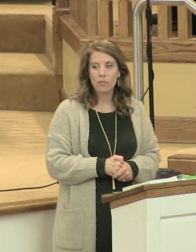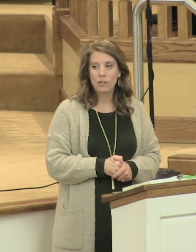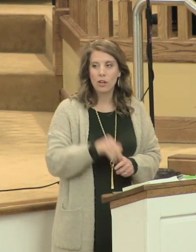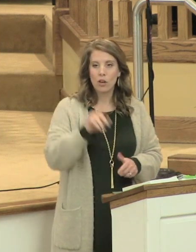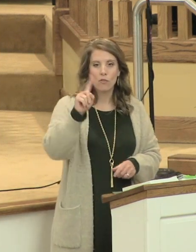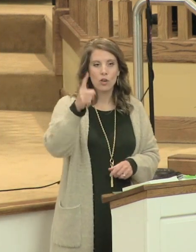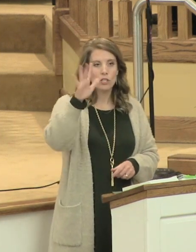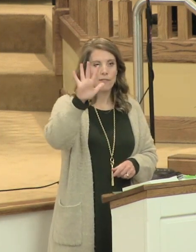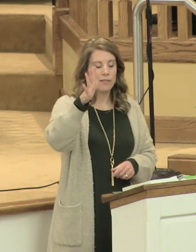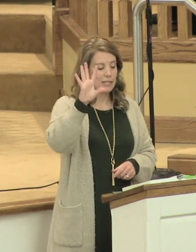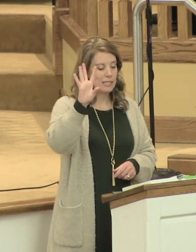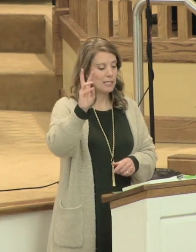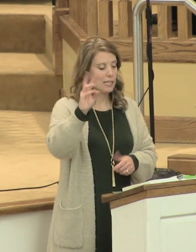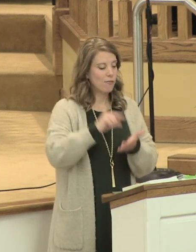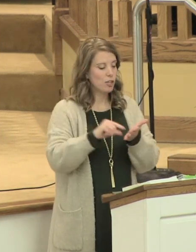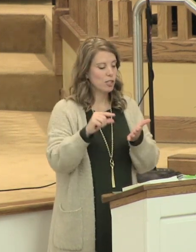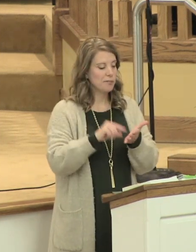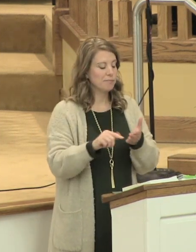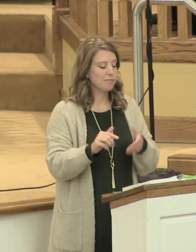sixth.